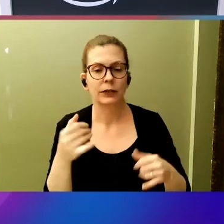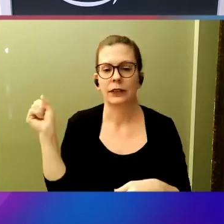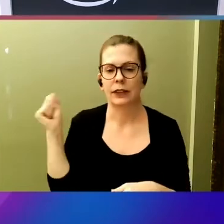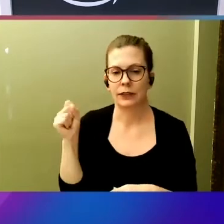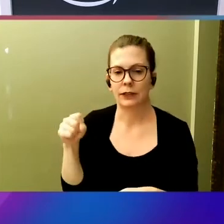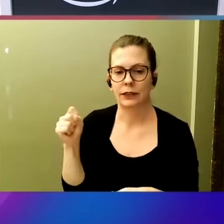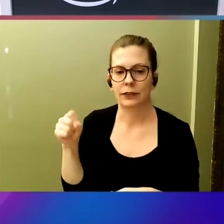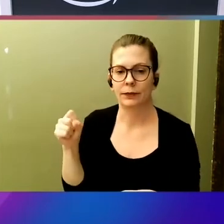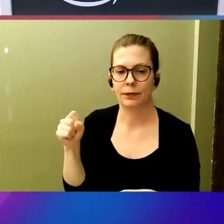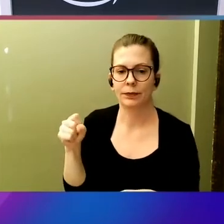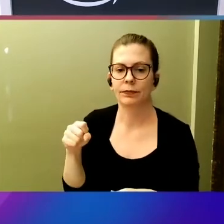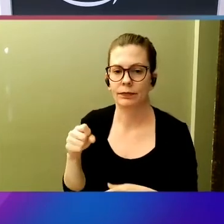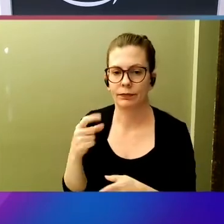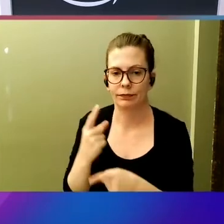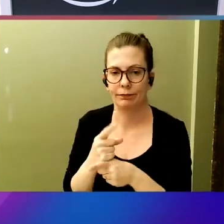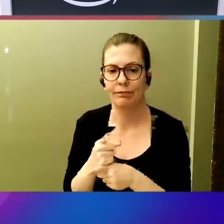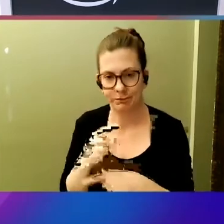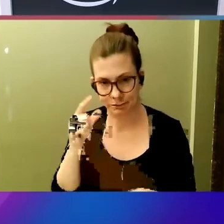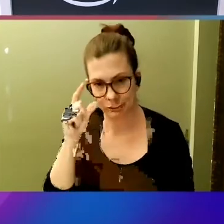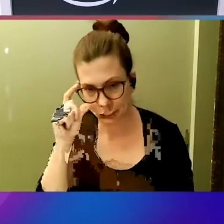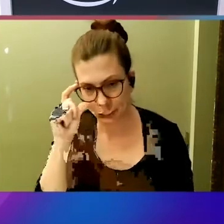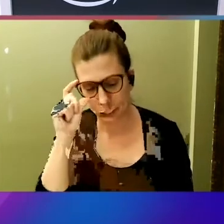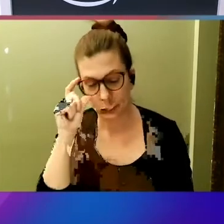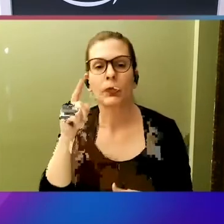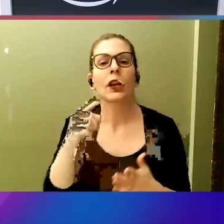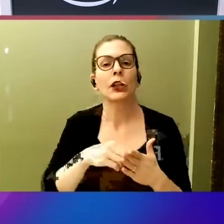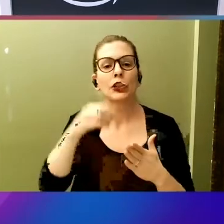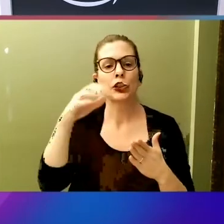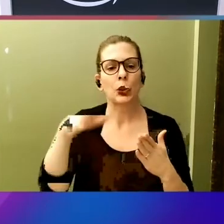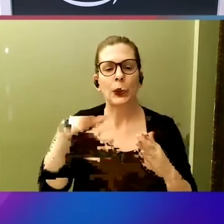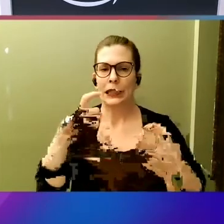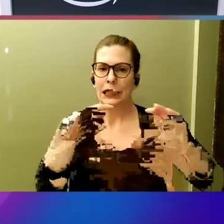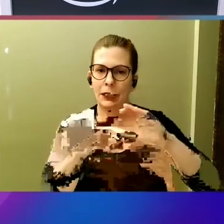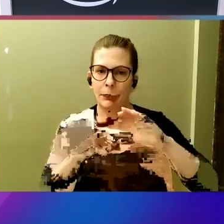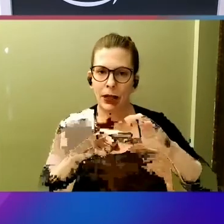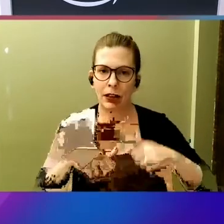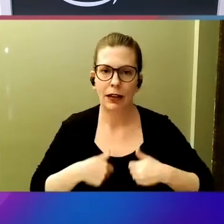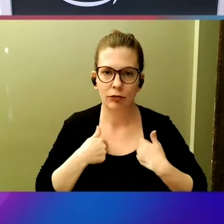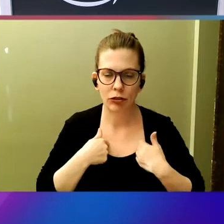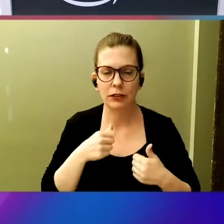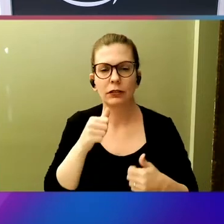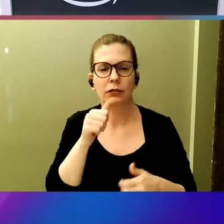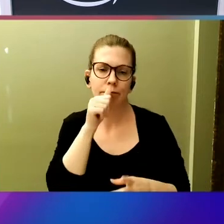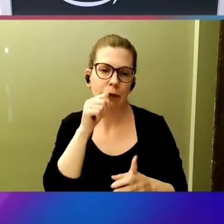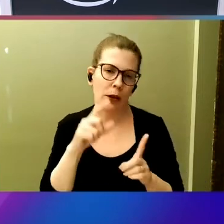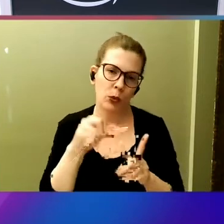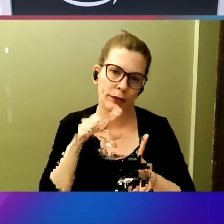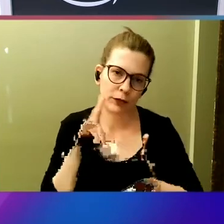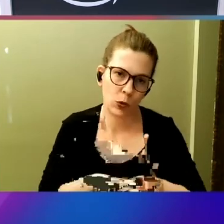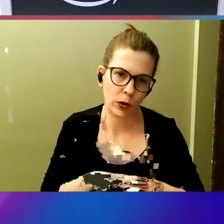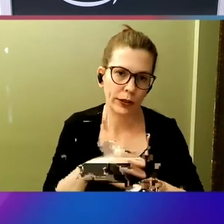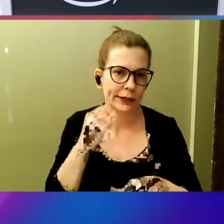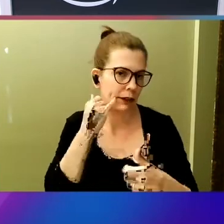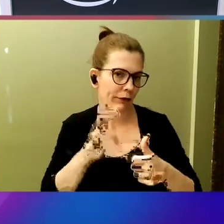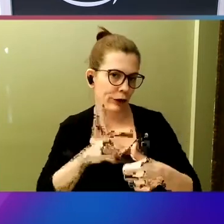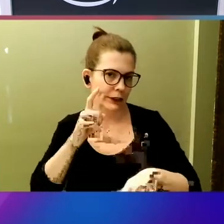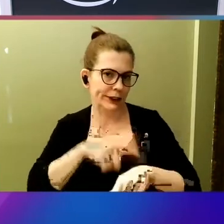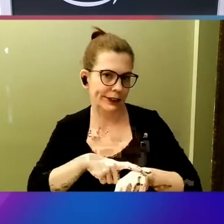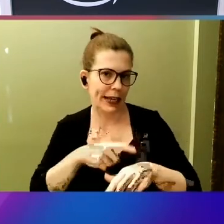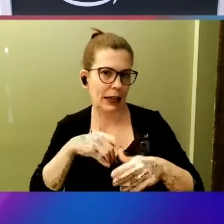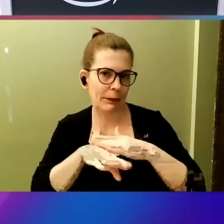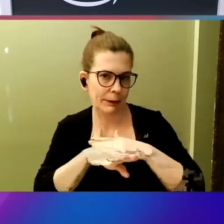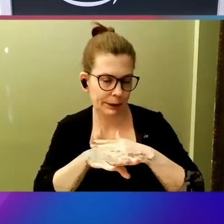Good. So students need email address, password. Of course, if this is the first time doing this, a student need